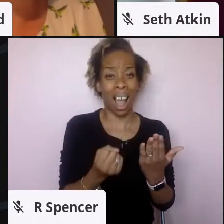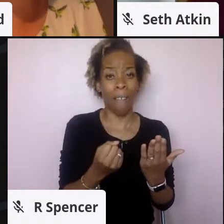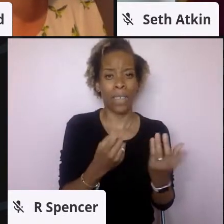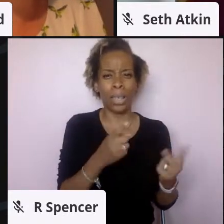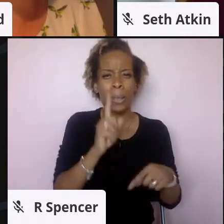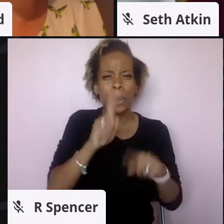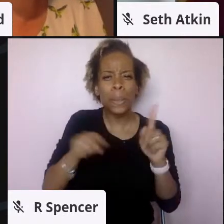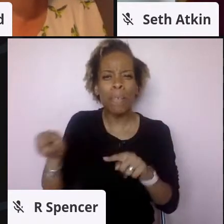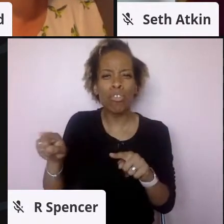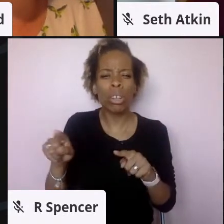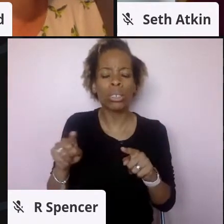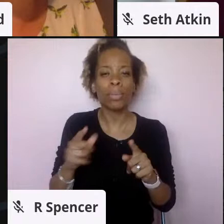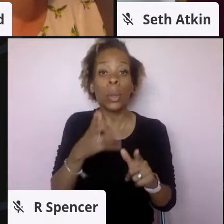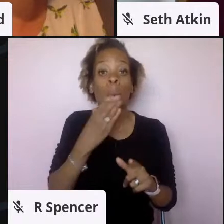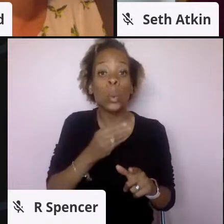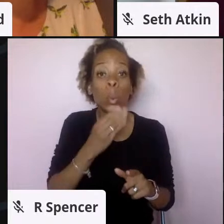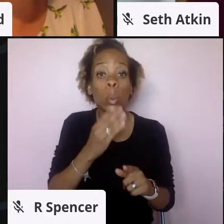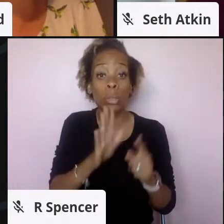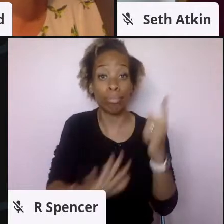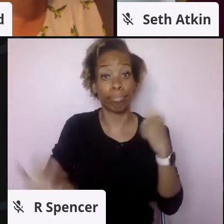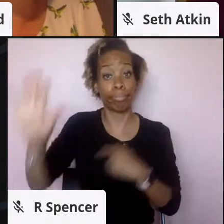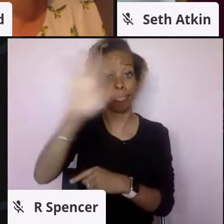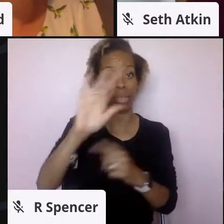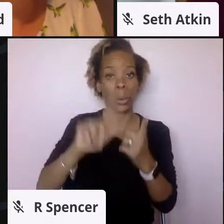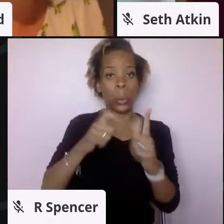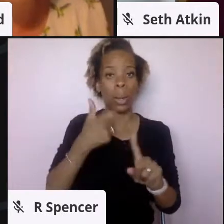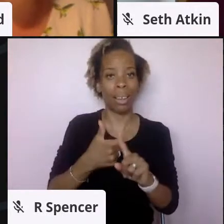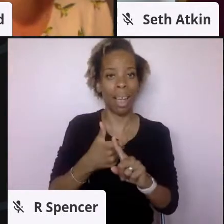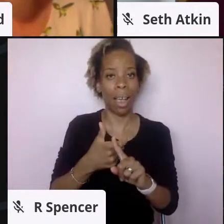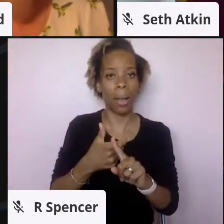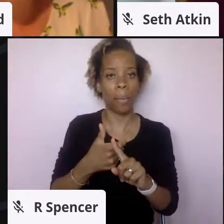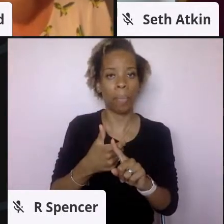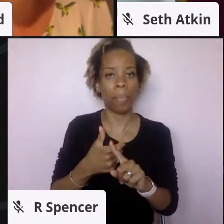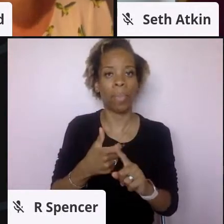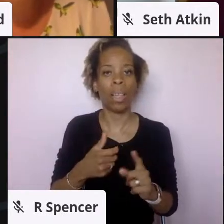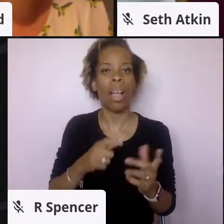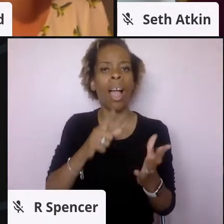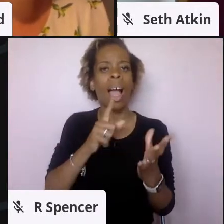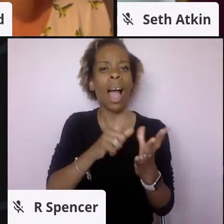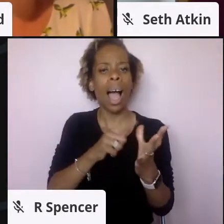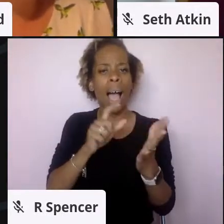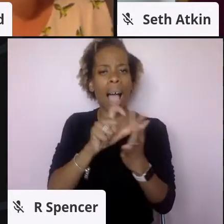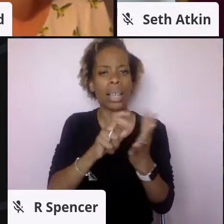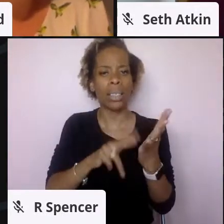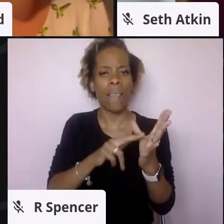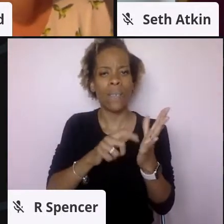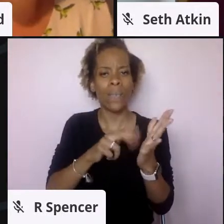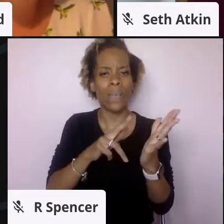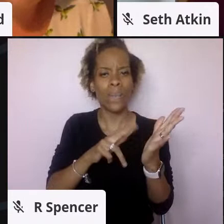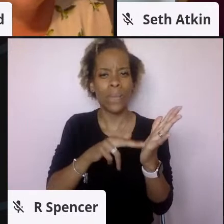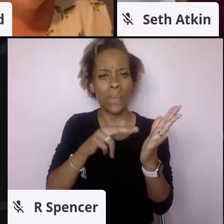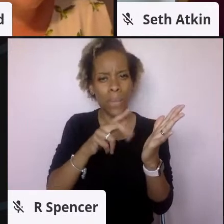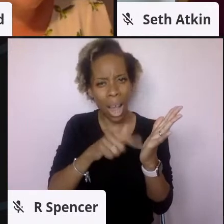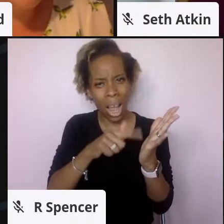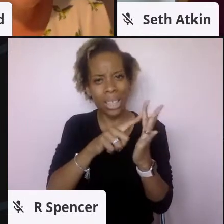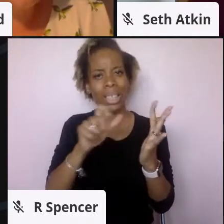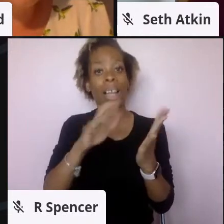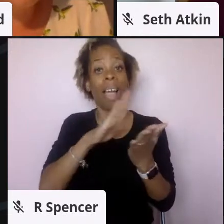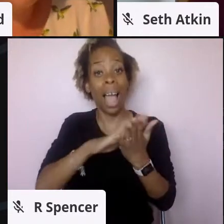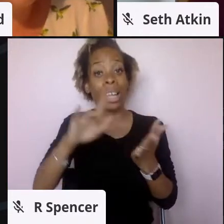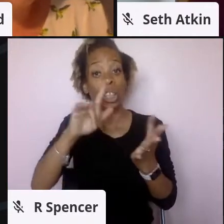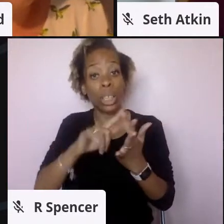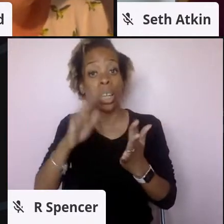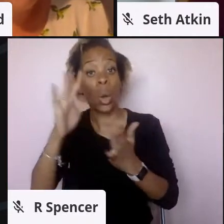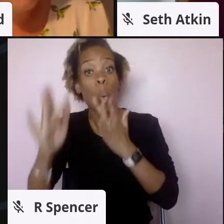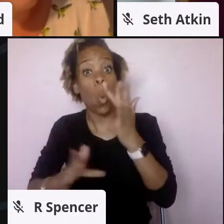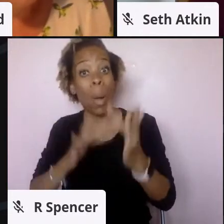there's a really helpful summary of that on the Advanced HE website, which I will provide a link to in the